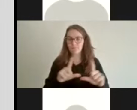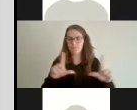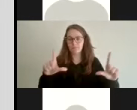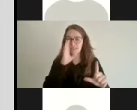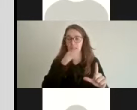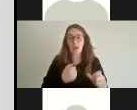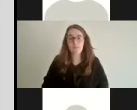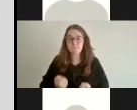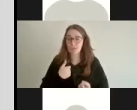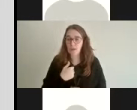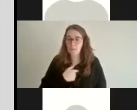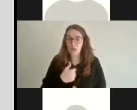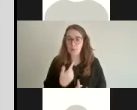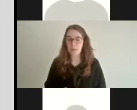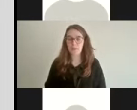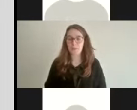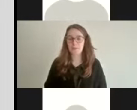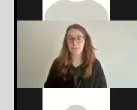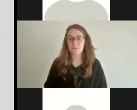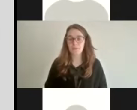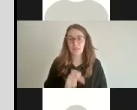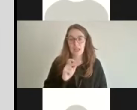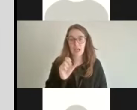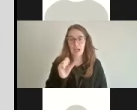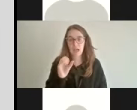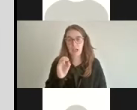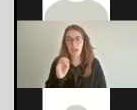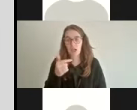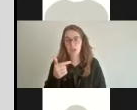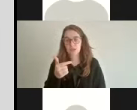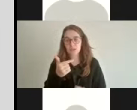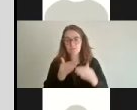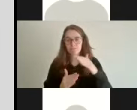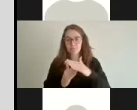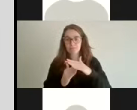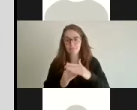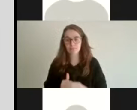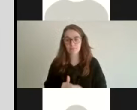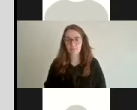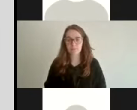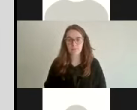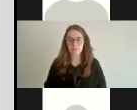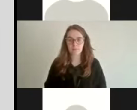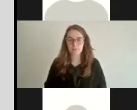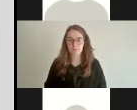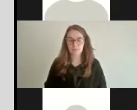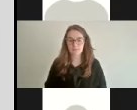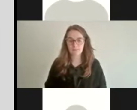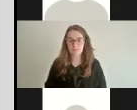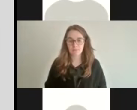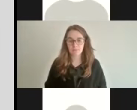Yes, exactly. August, if you, let's see, I think I can do it from here.